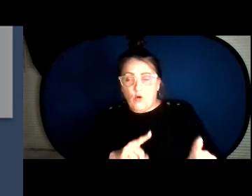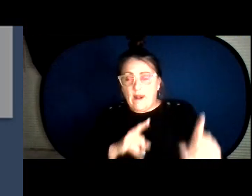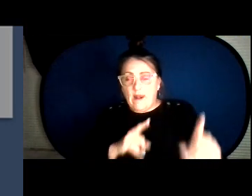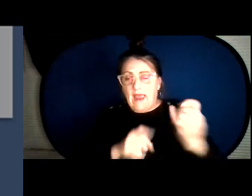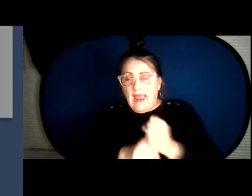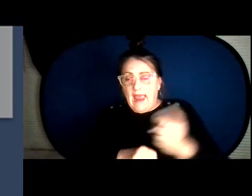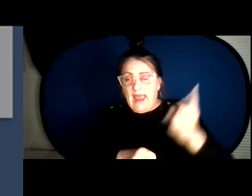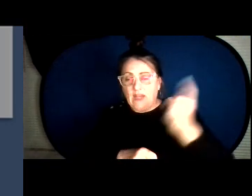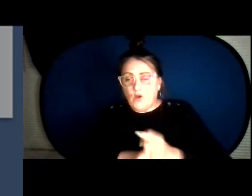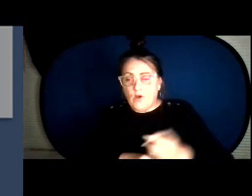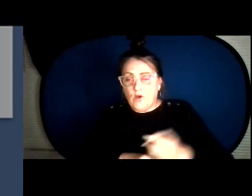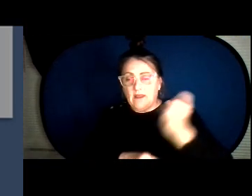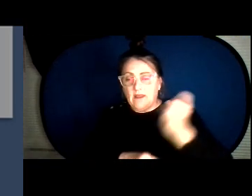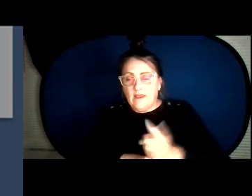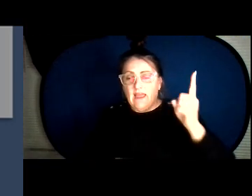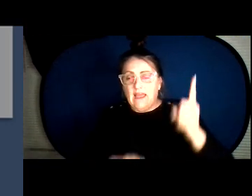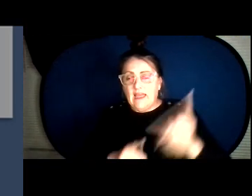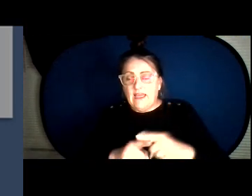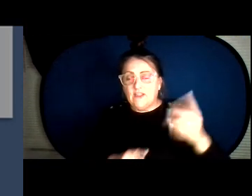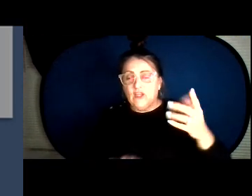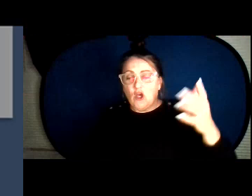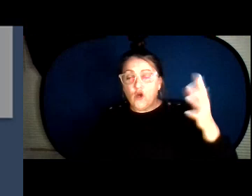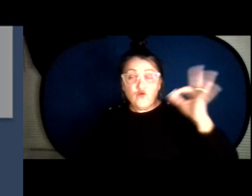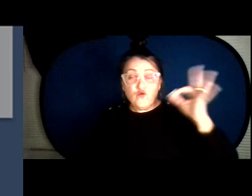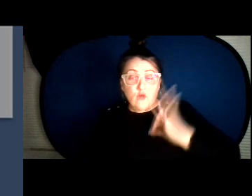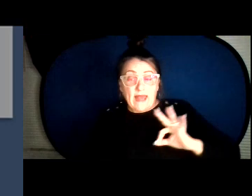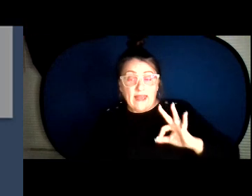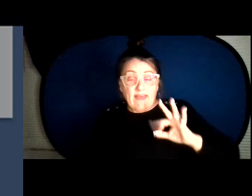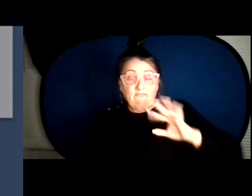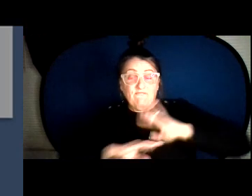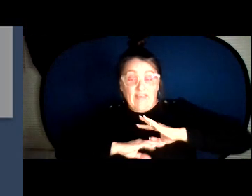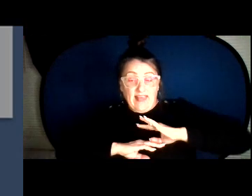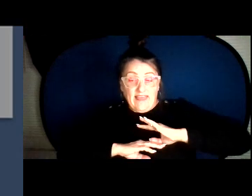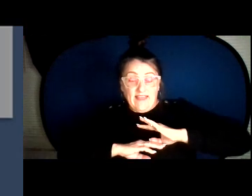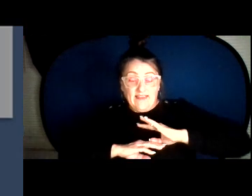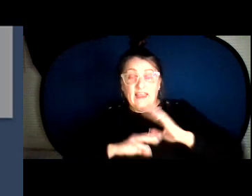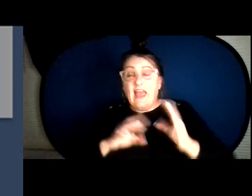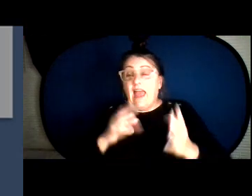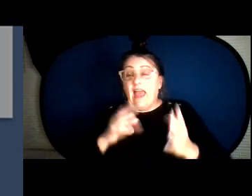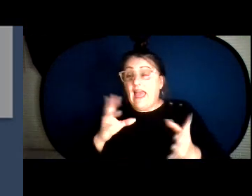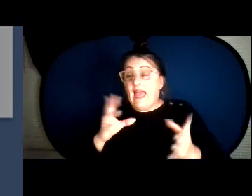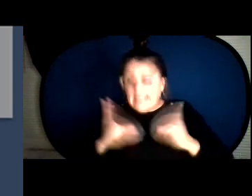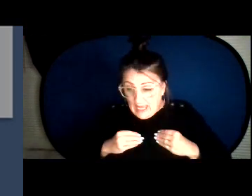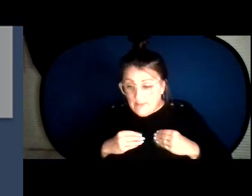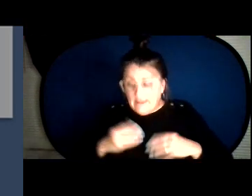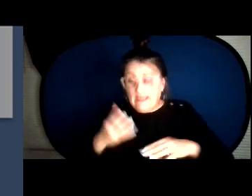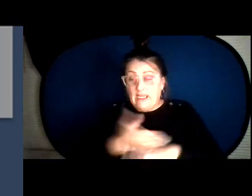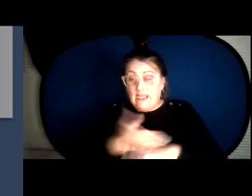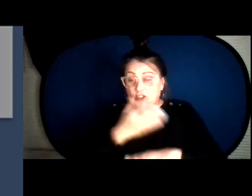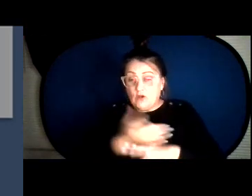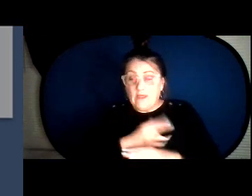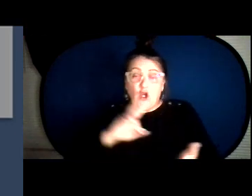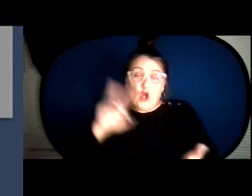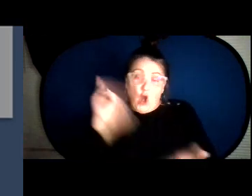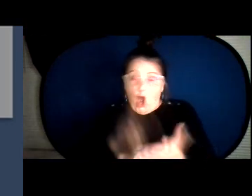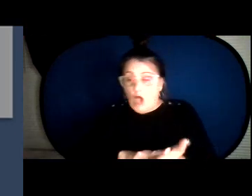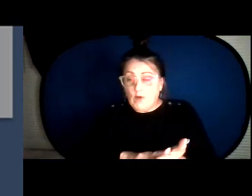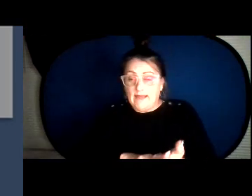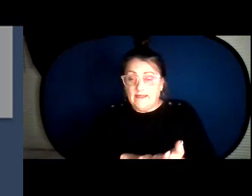credit is fulfilled. The credit is considered fulfilled upon acceptance of the construction contract.